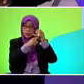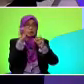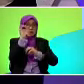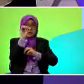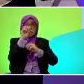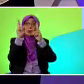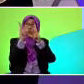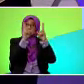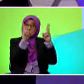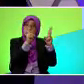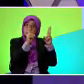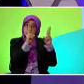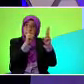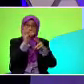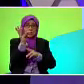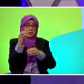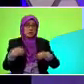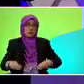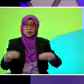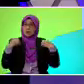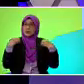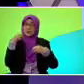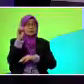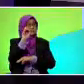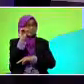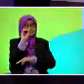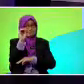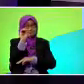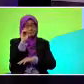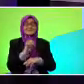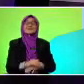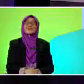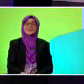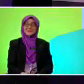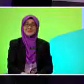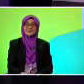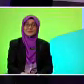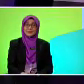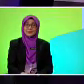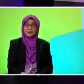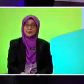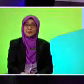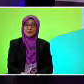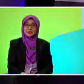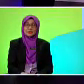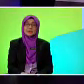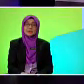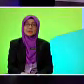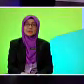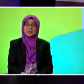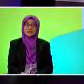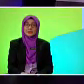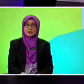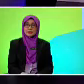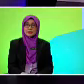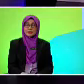air, microorganisms almost cannot grow. Almost cannot grow. Okay. So enough about me talking. Let's hear from